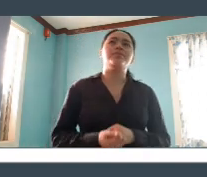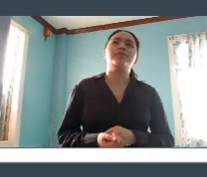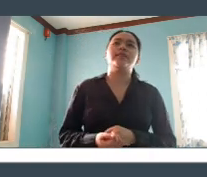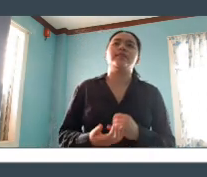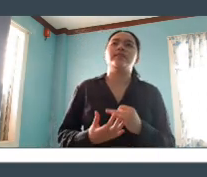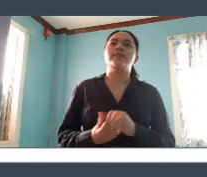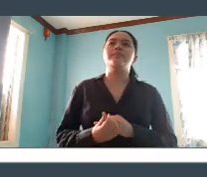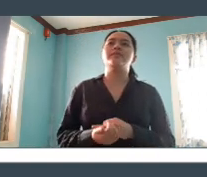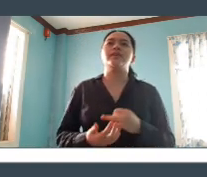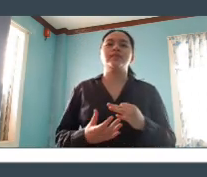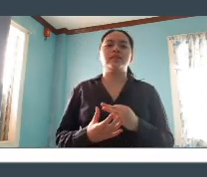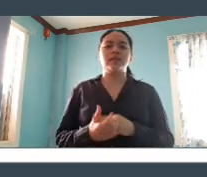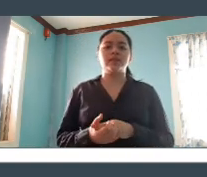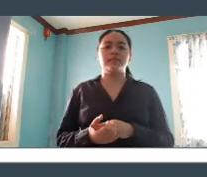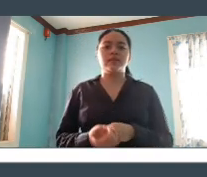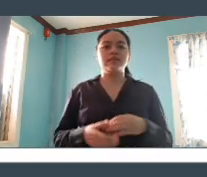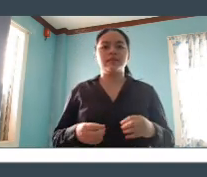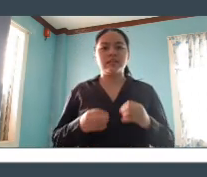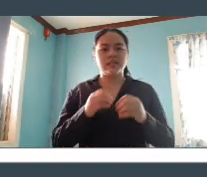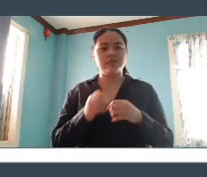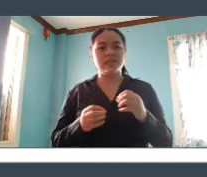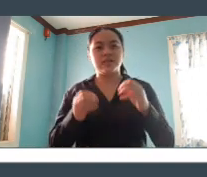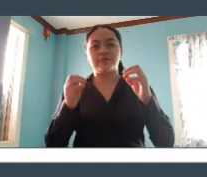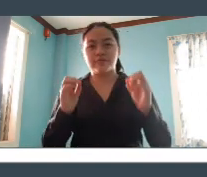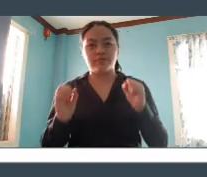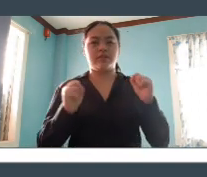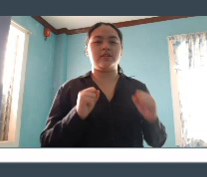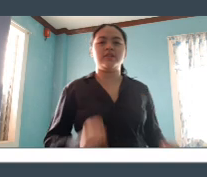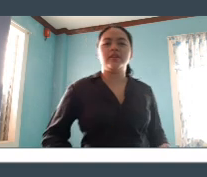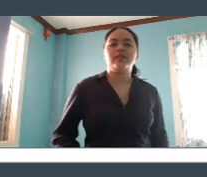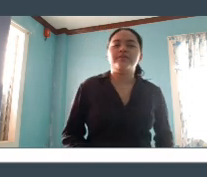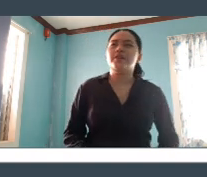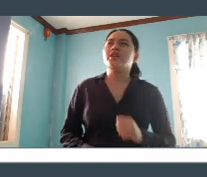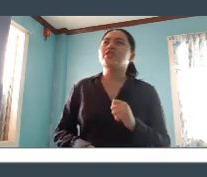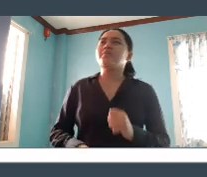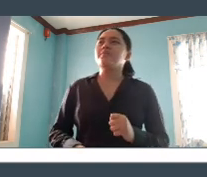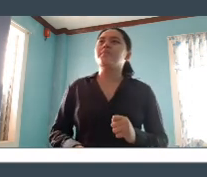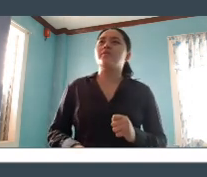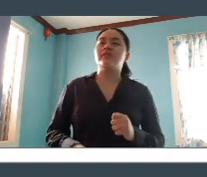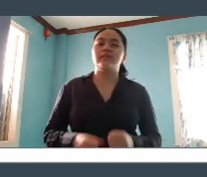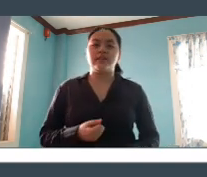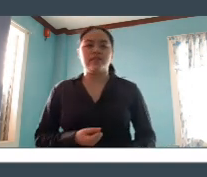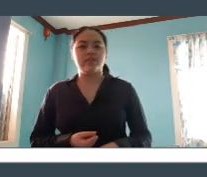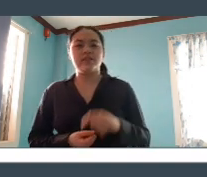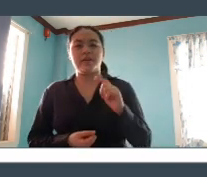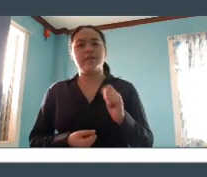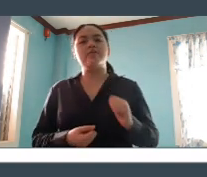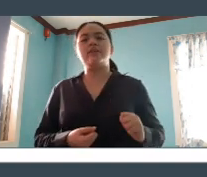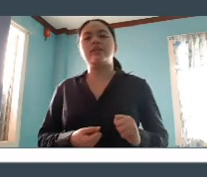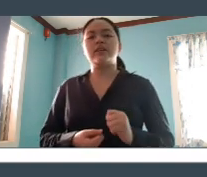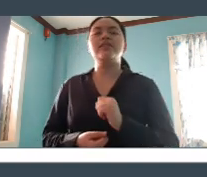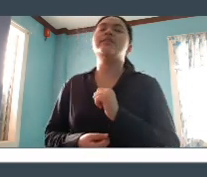its roots, leaves, stem, and even its within its fruit. For example, which is